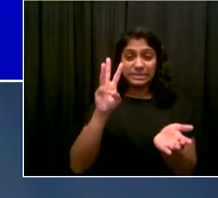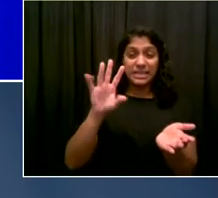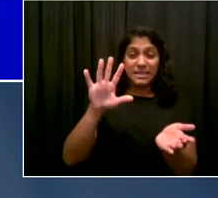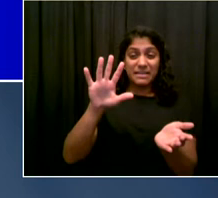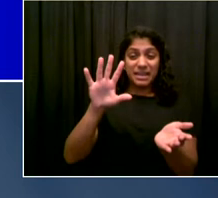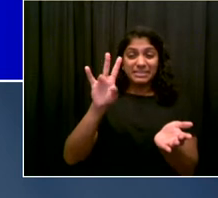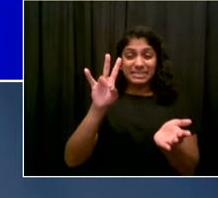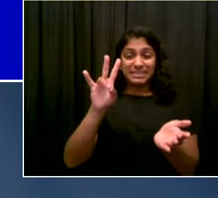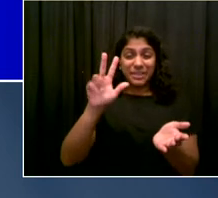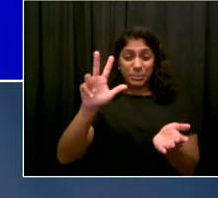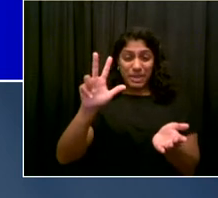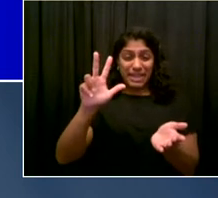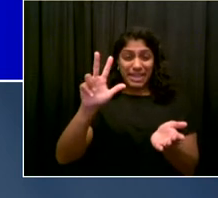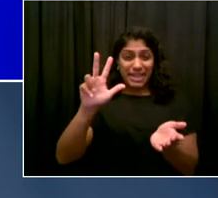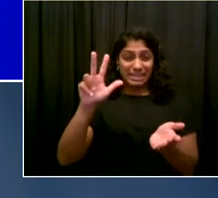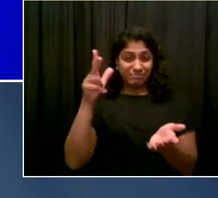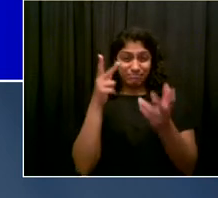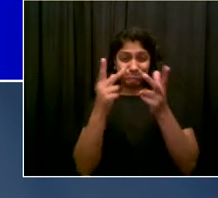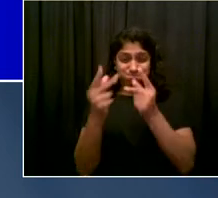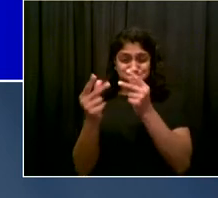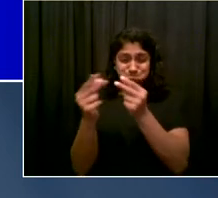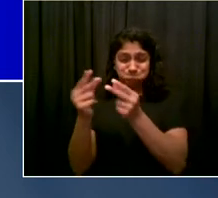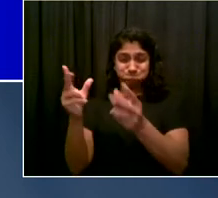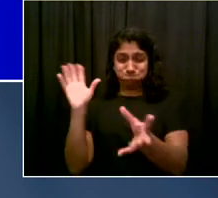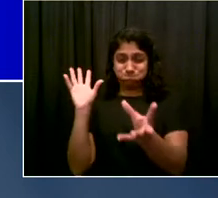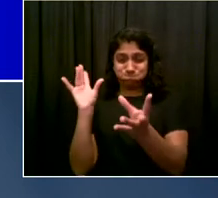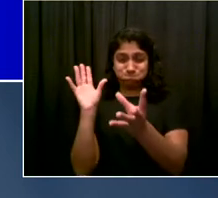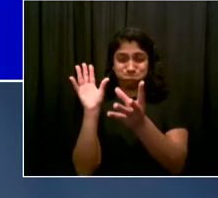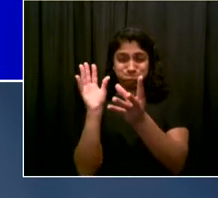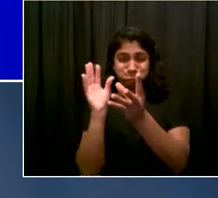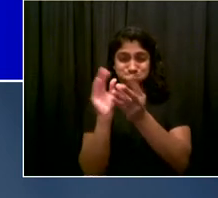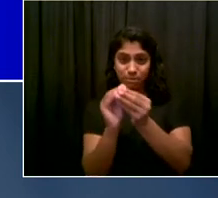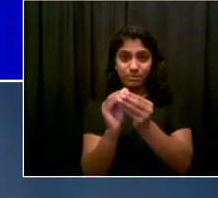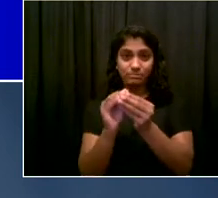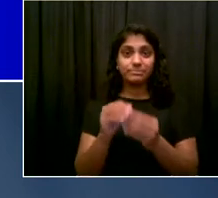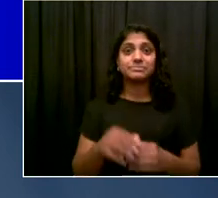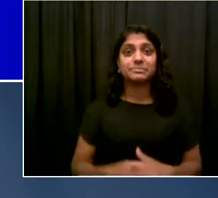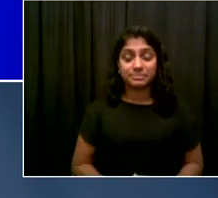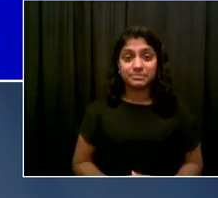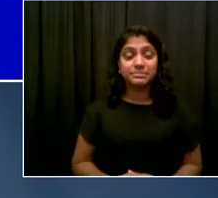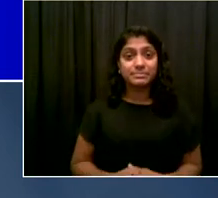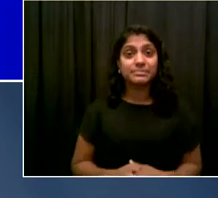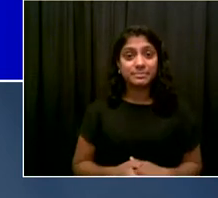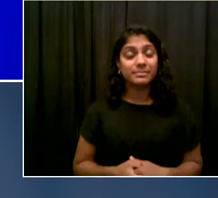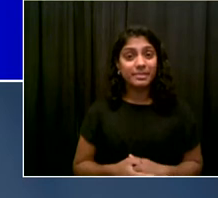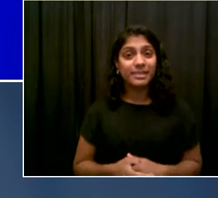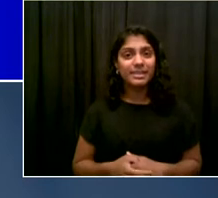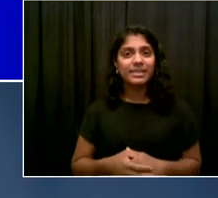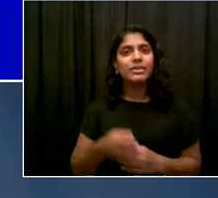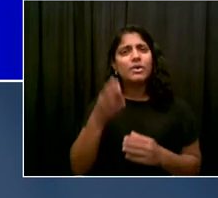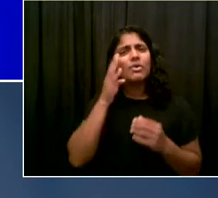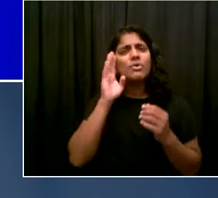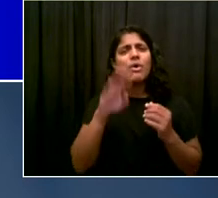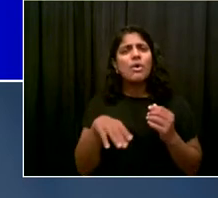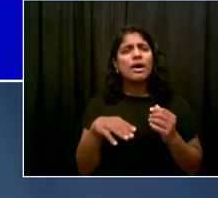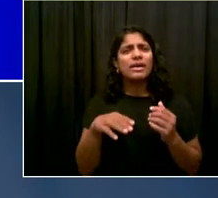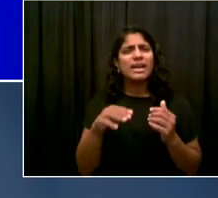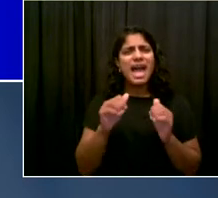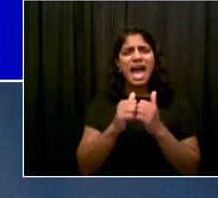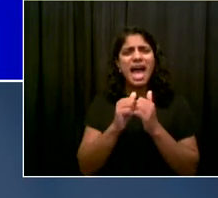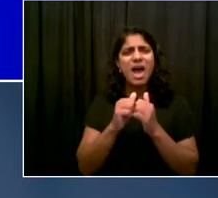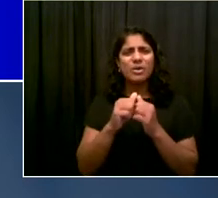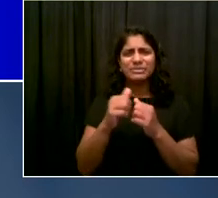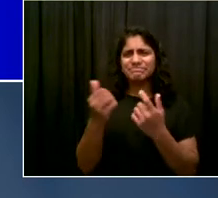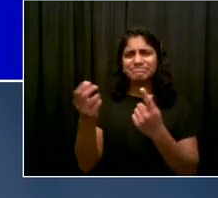9,046,573. We are going to keep innovating new ways to get people the vaccine, new ways to make it work for